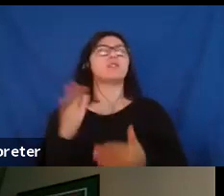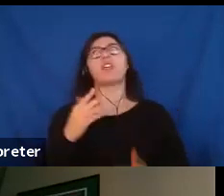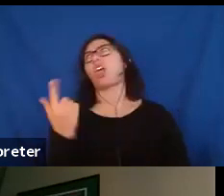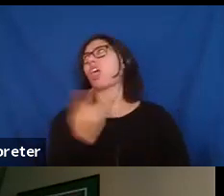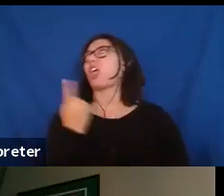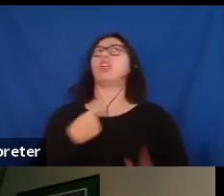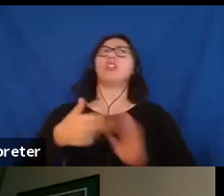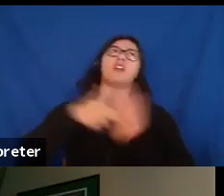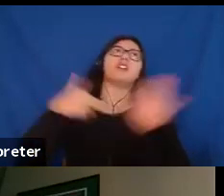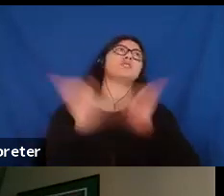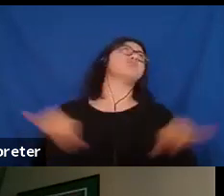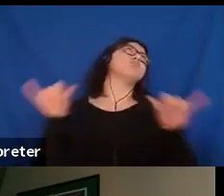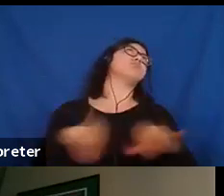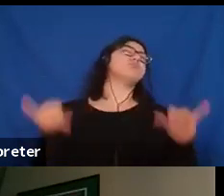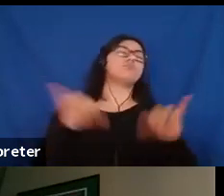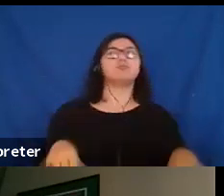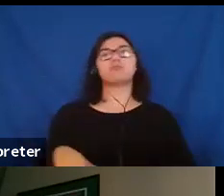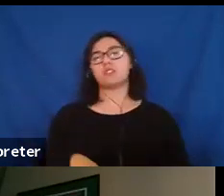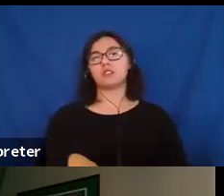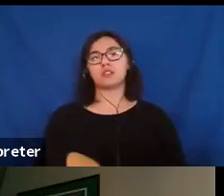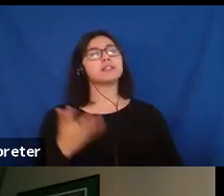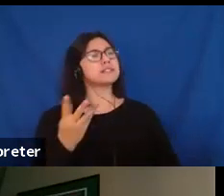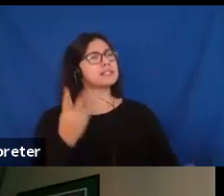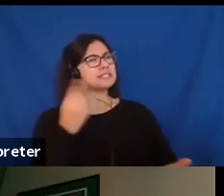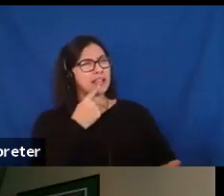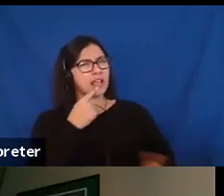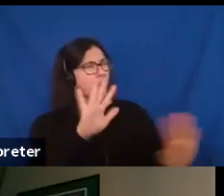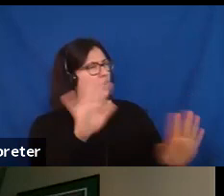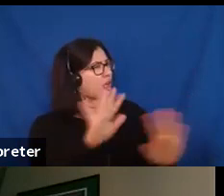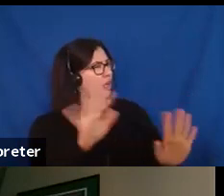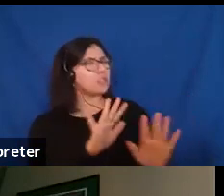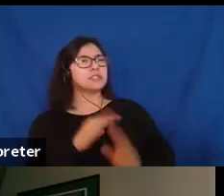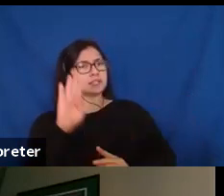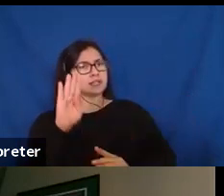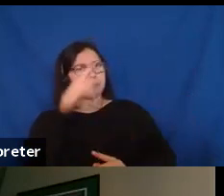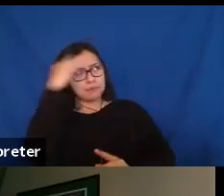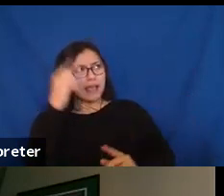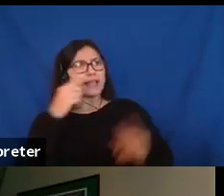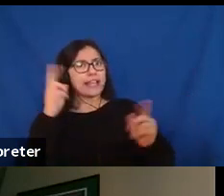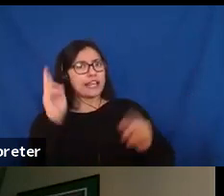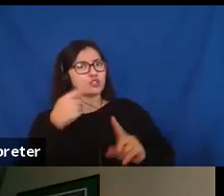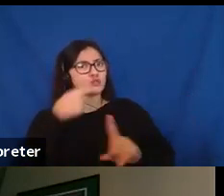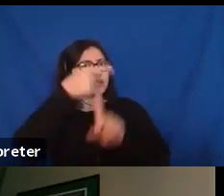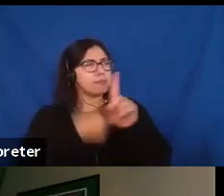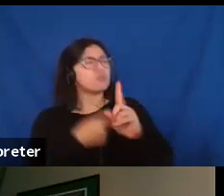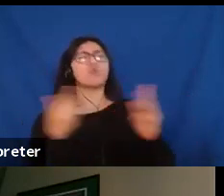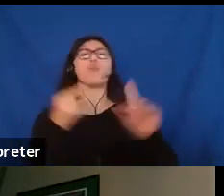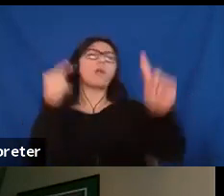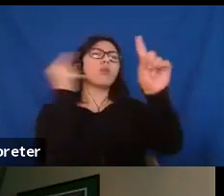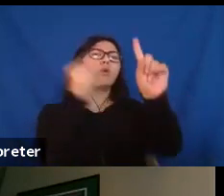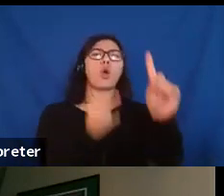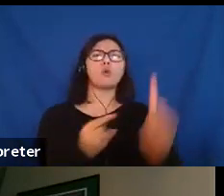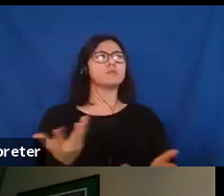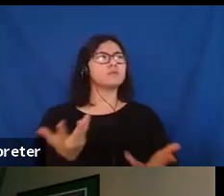And then Nia chimes in with, well, let's think about our goals for Black History Month. Who are we trying to reach? What are we wanting to message?